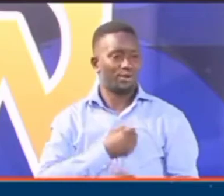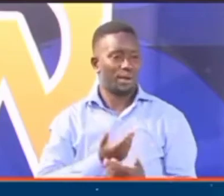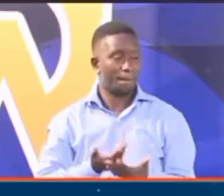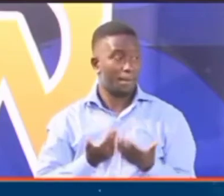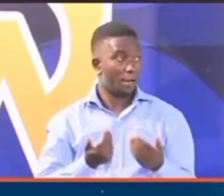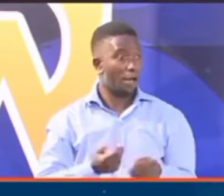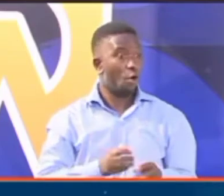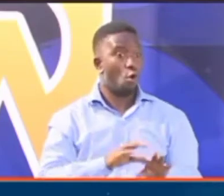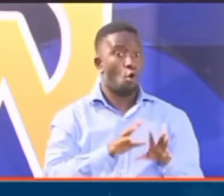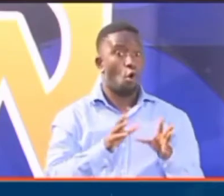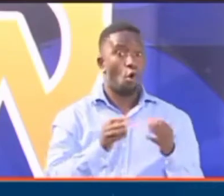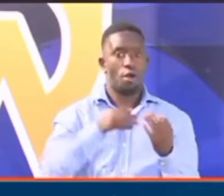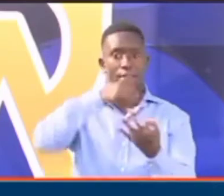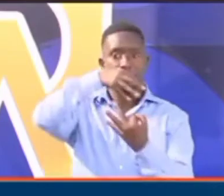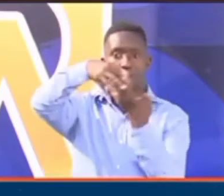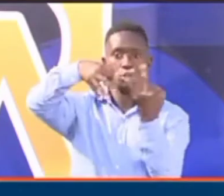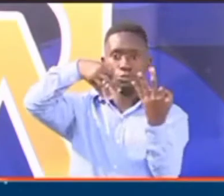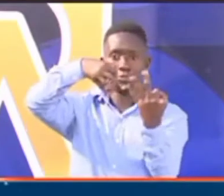every fellowship